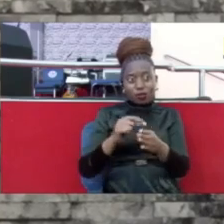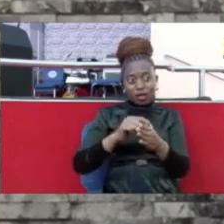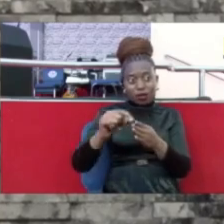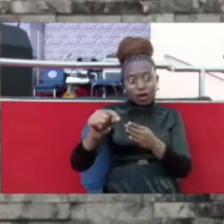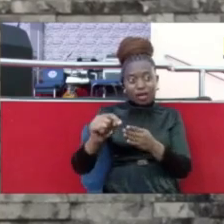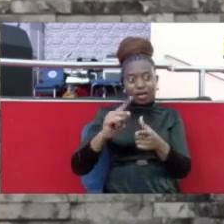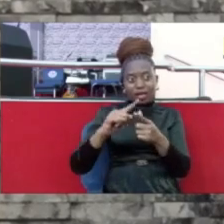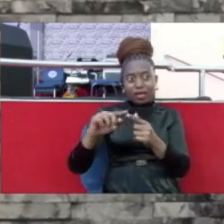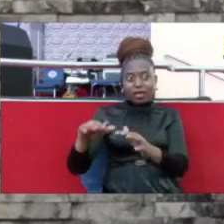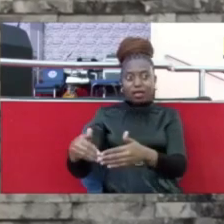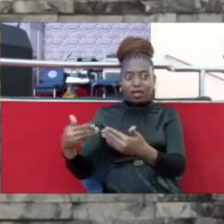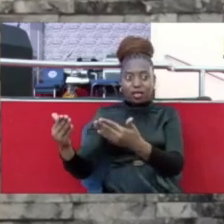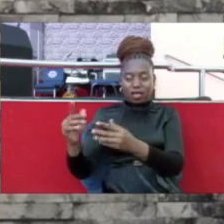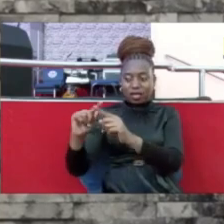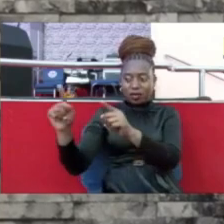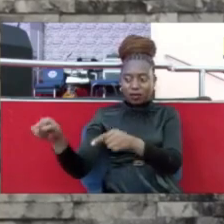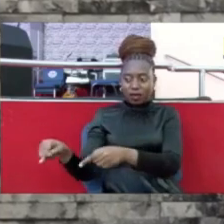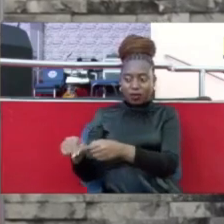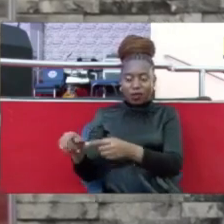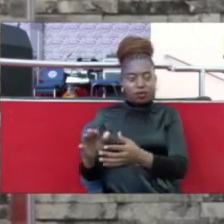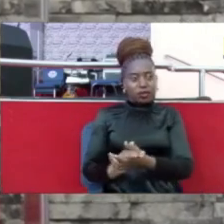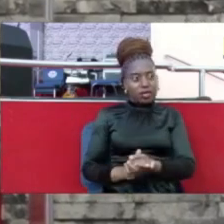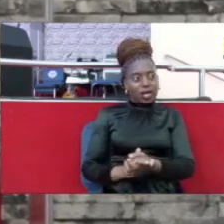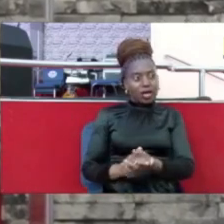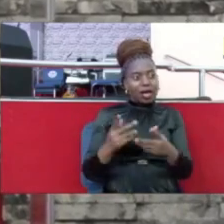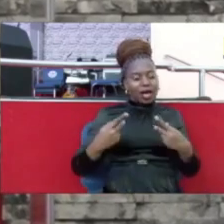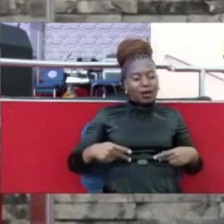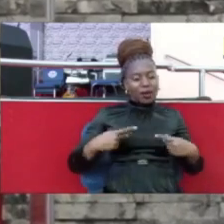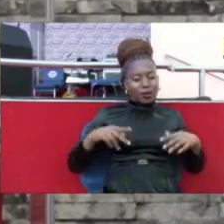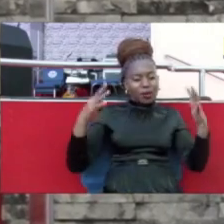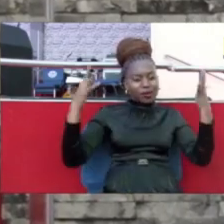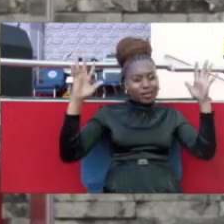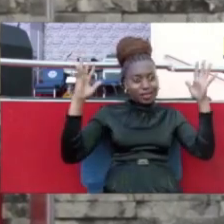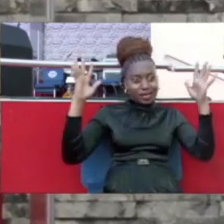And the people would cheer like she had just given $1 million.